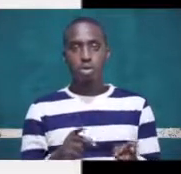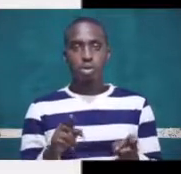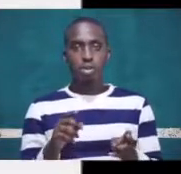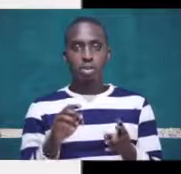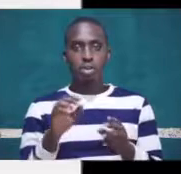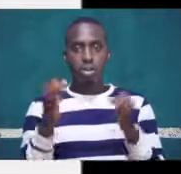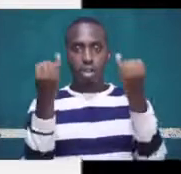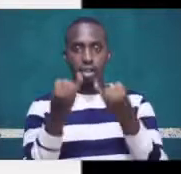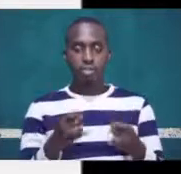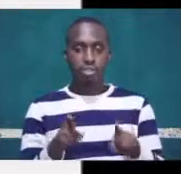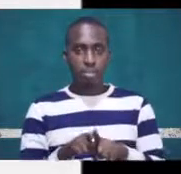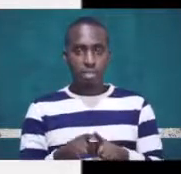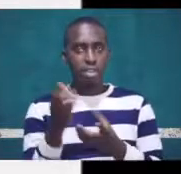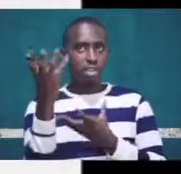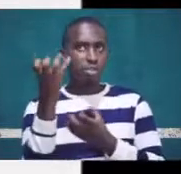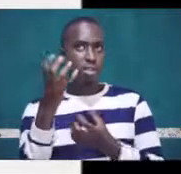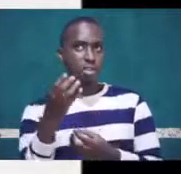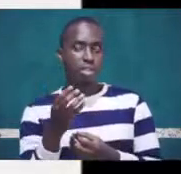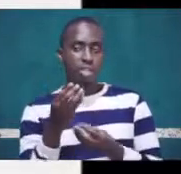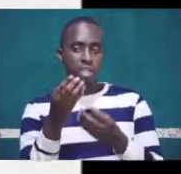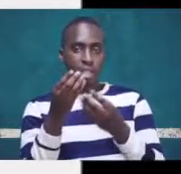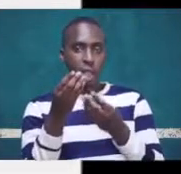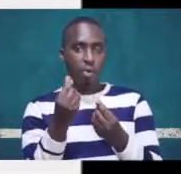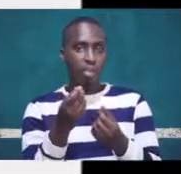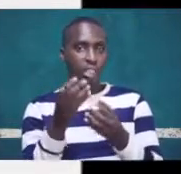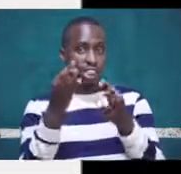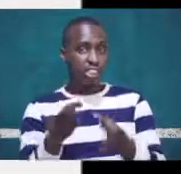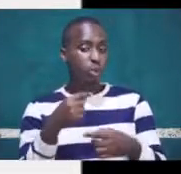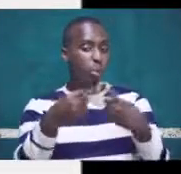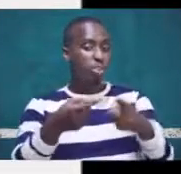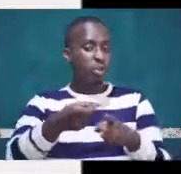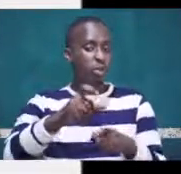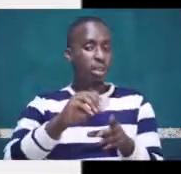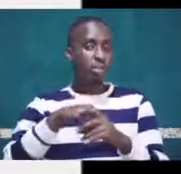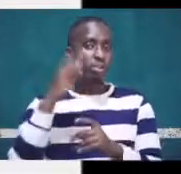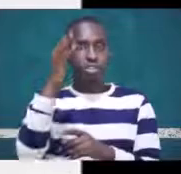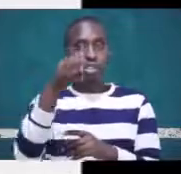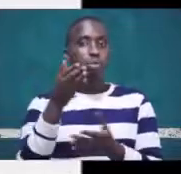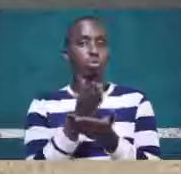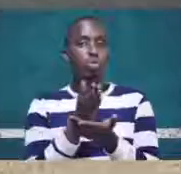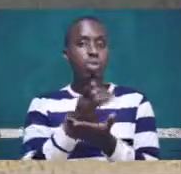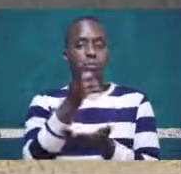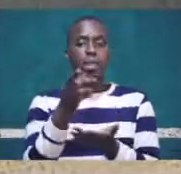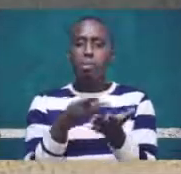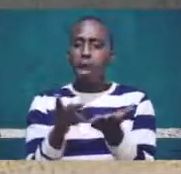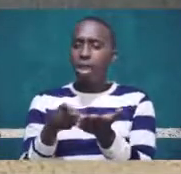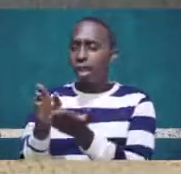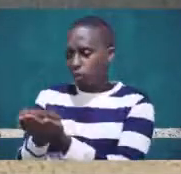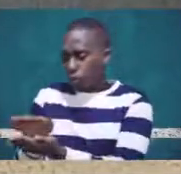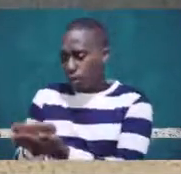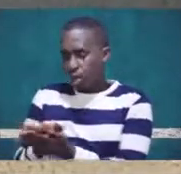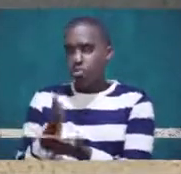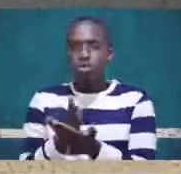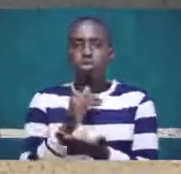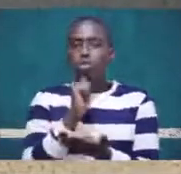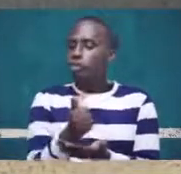of the commodity because they expect the price of the commodity to continue increasing in the future. So they will buy and stock such that they